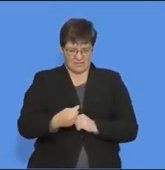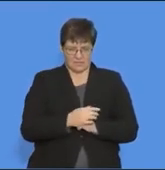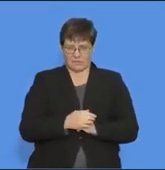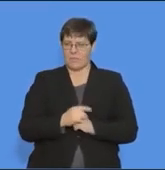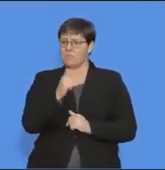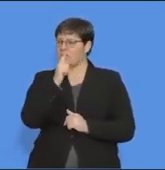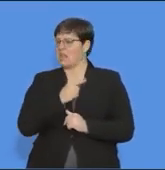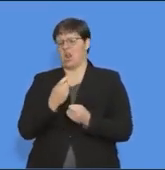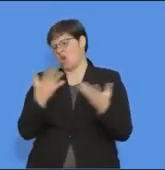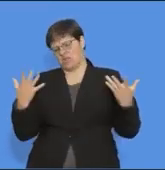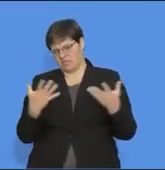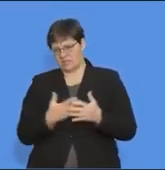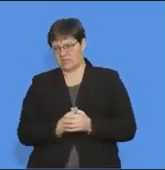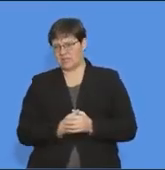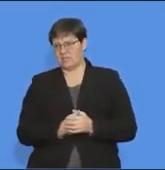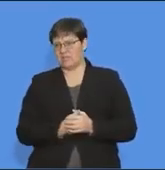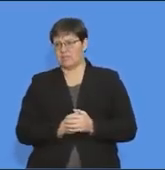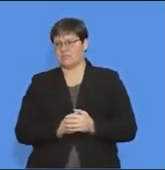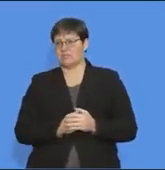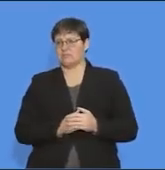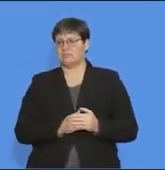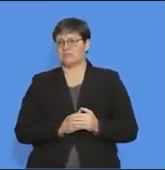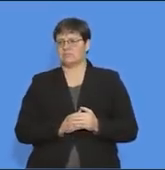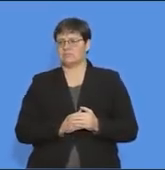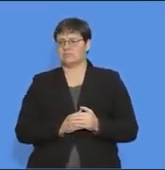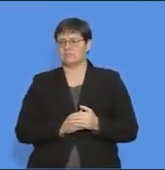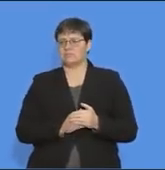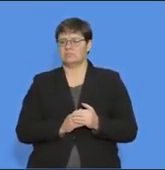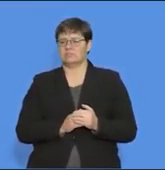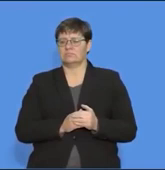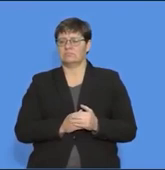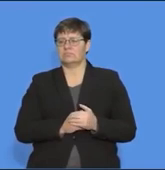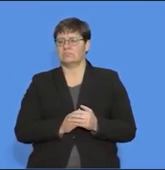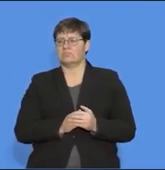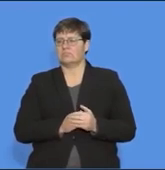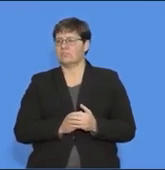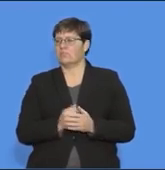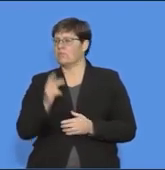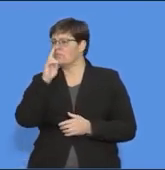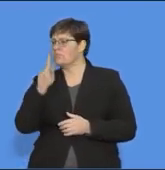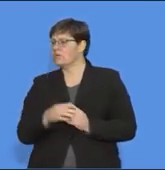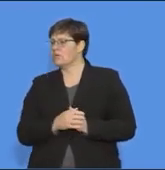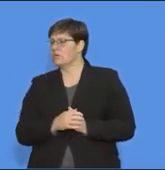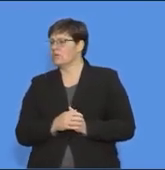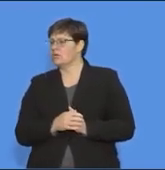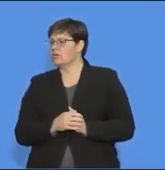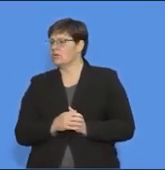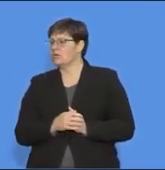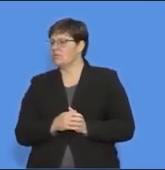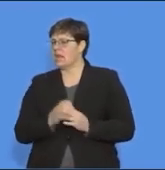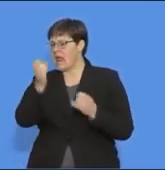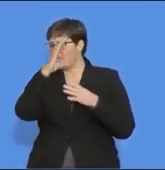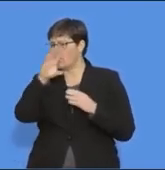us much about the angles maybe that we are dealing with there. Now, let me quickly add